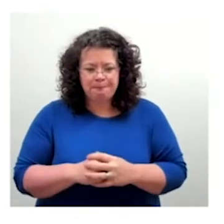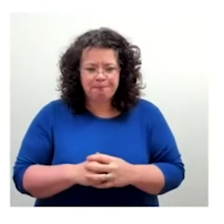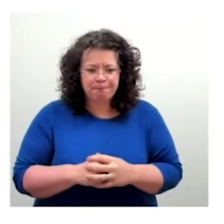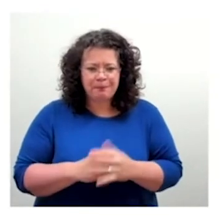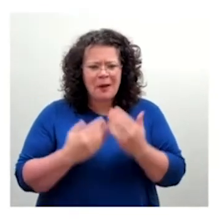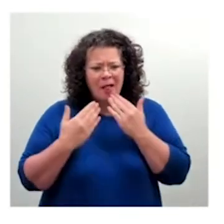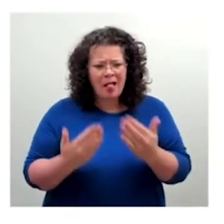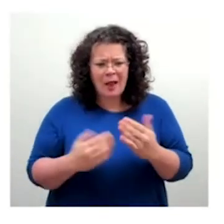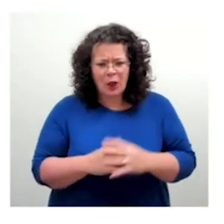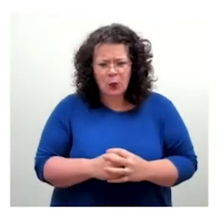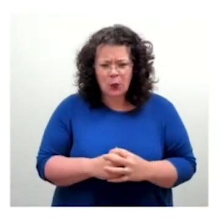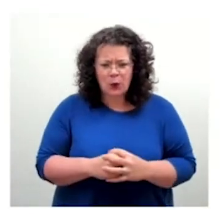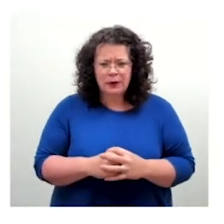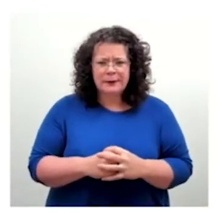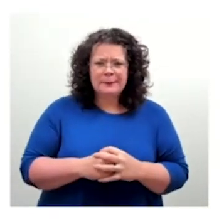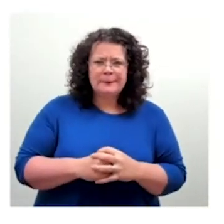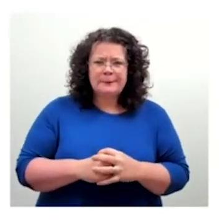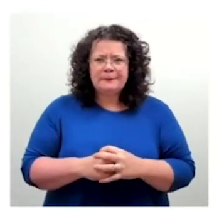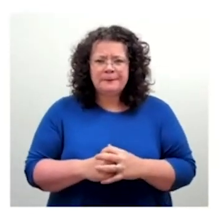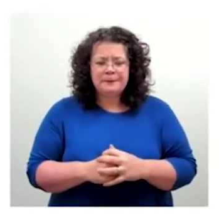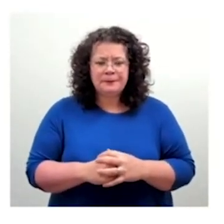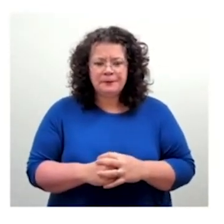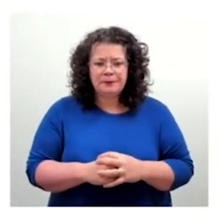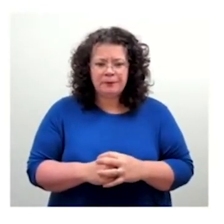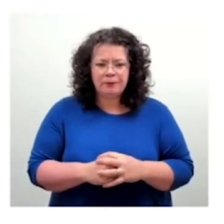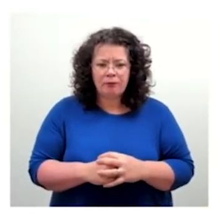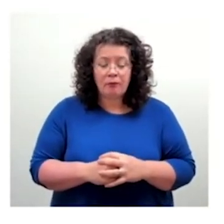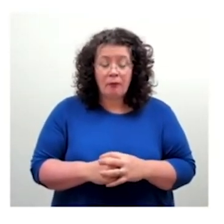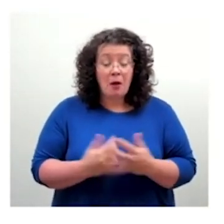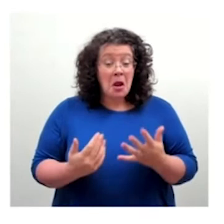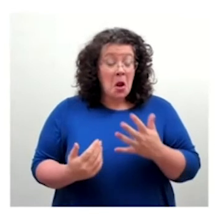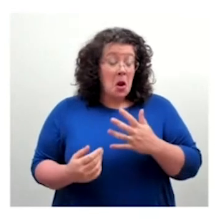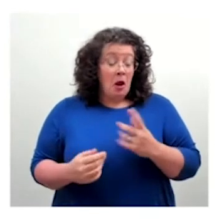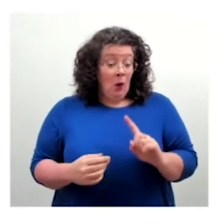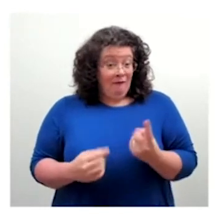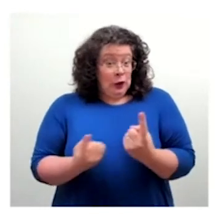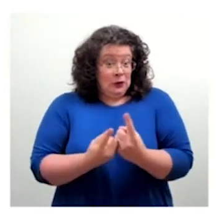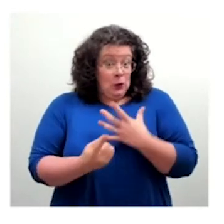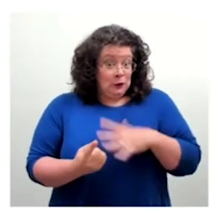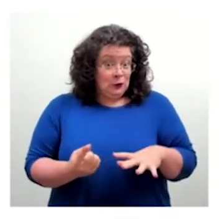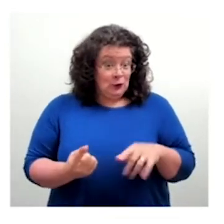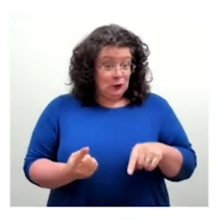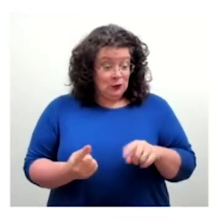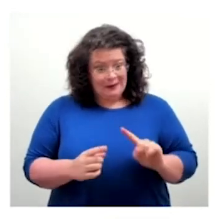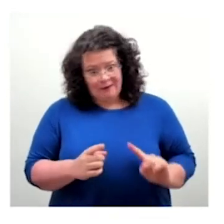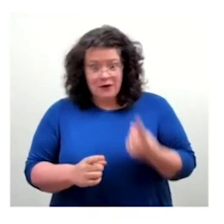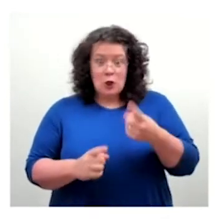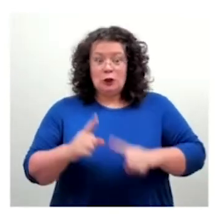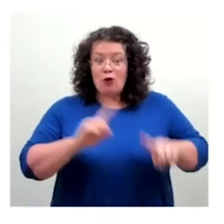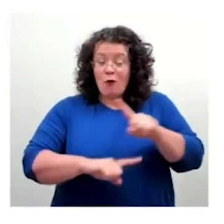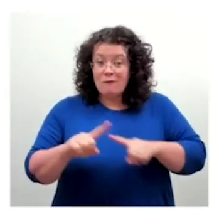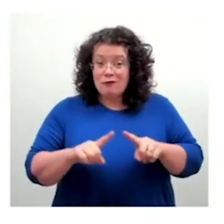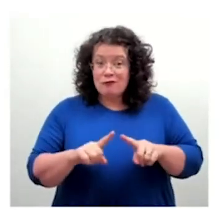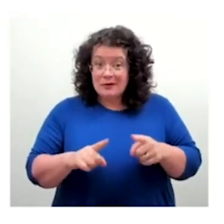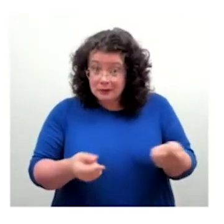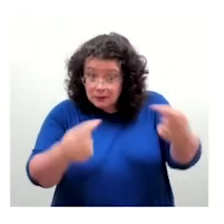this the first conference like this that you've attended? It's the first one I've really stuck at over 3 days. I mean, I don't know whether people normally do